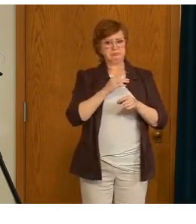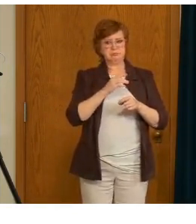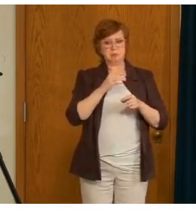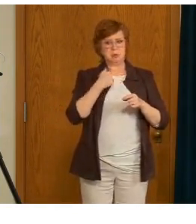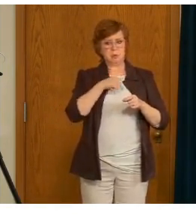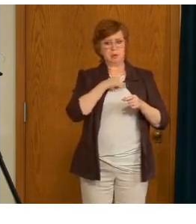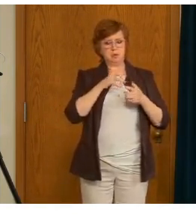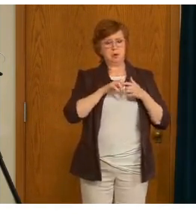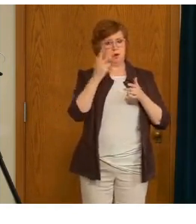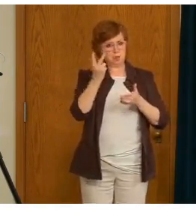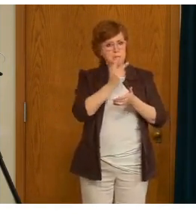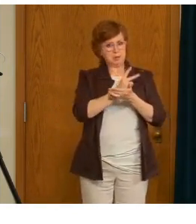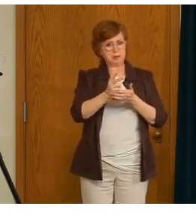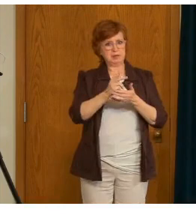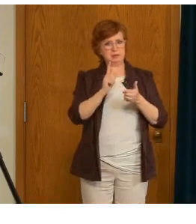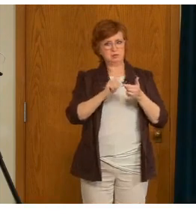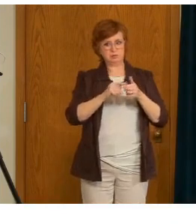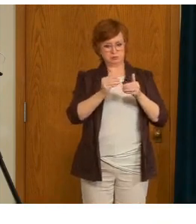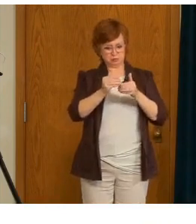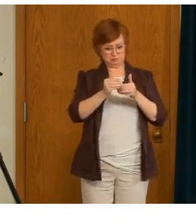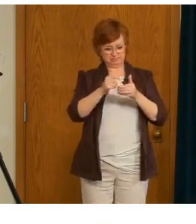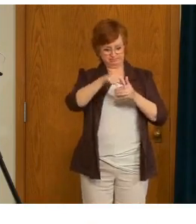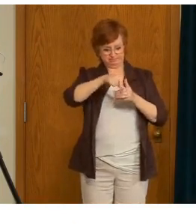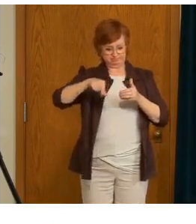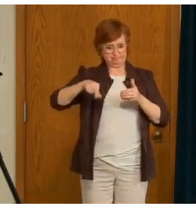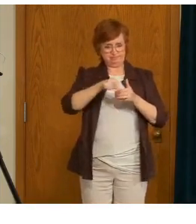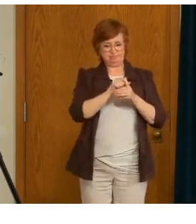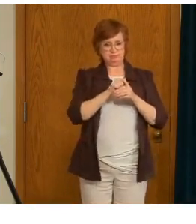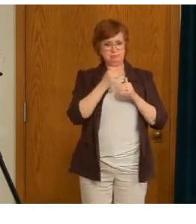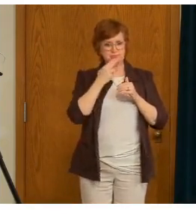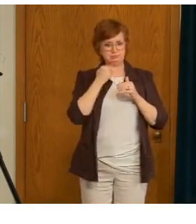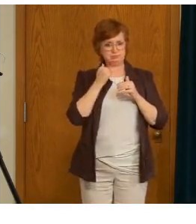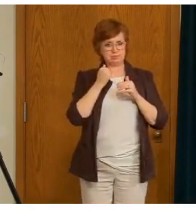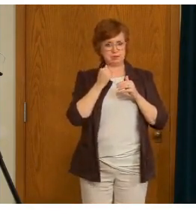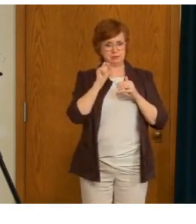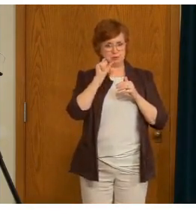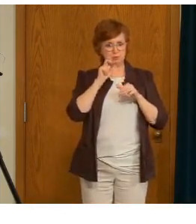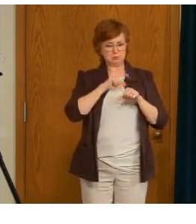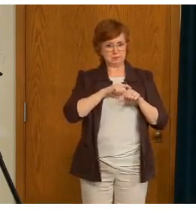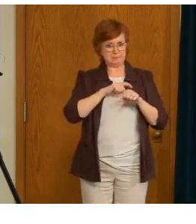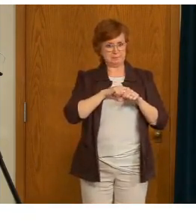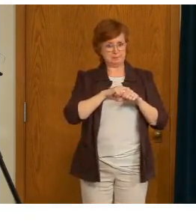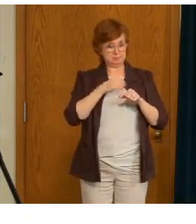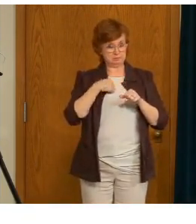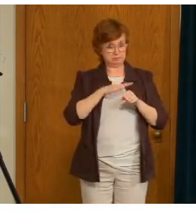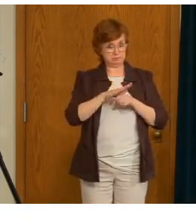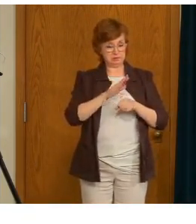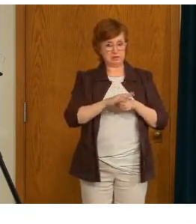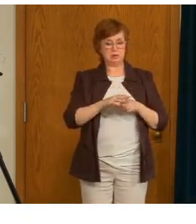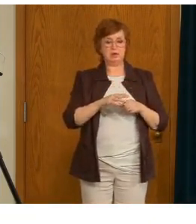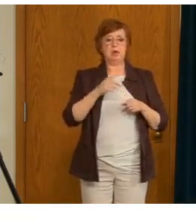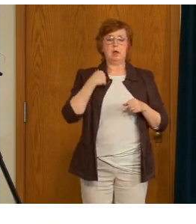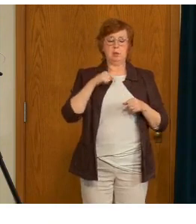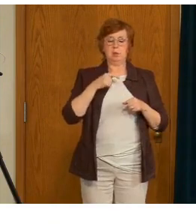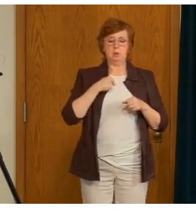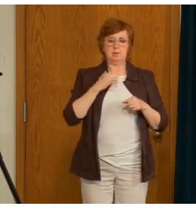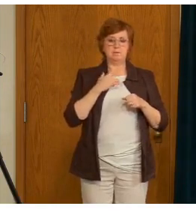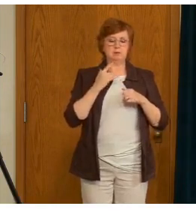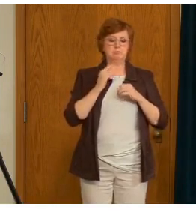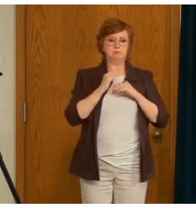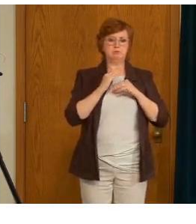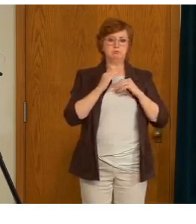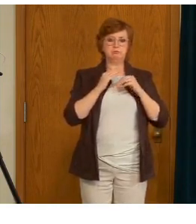3-week time period before they hit that 16-week mark. And we have been tracking those numbers and the number of individuals eligible since the beginning of the immunization